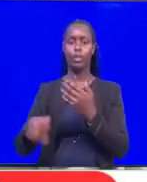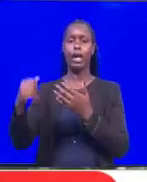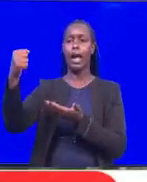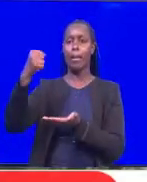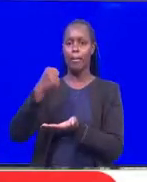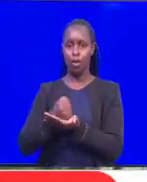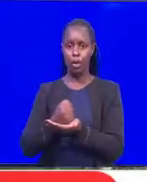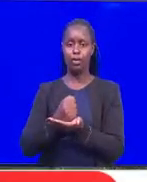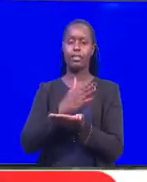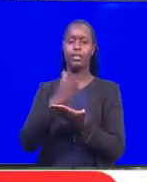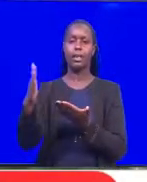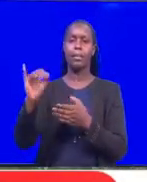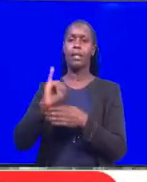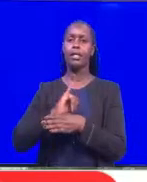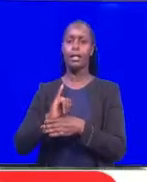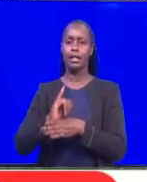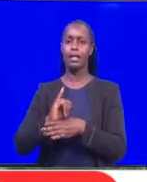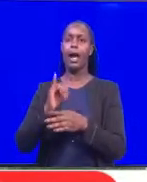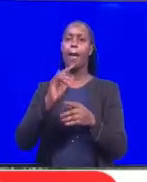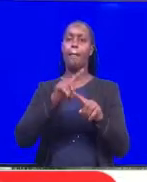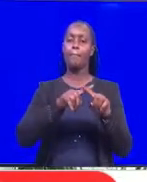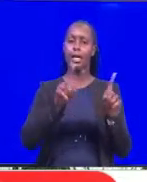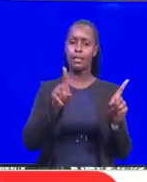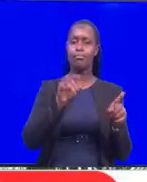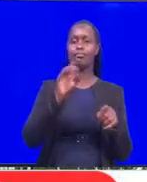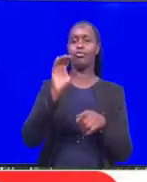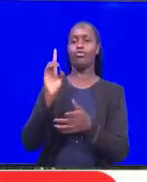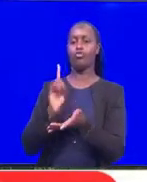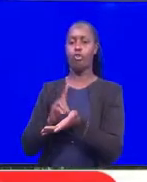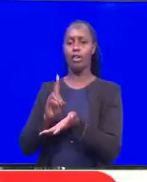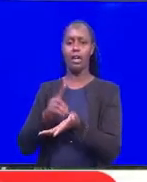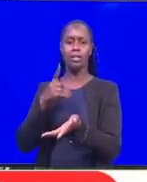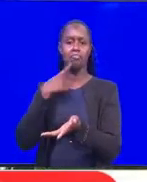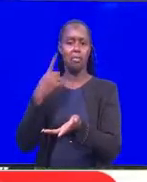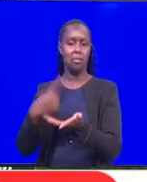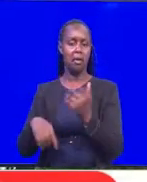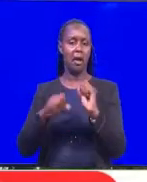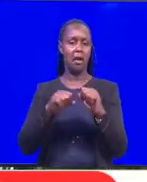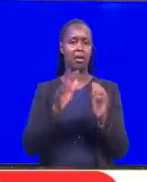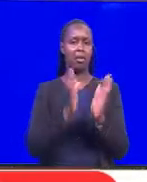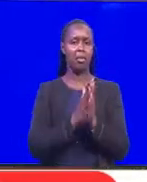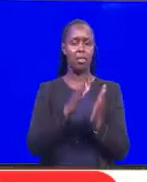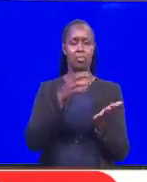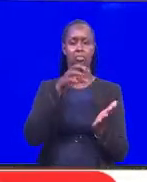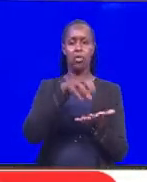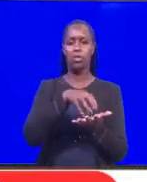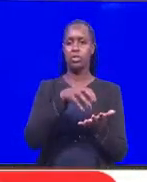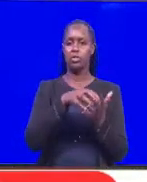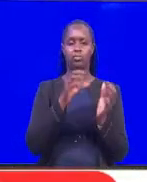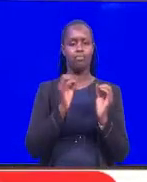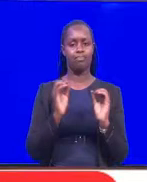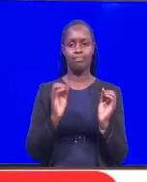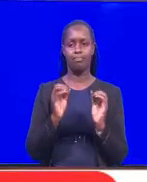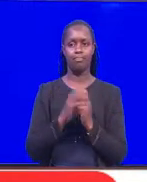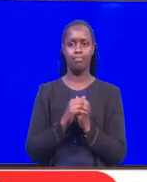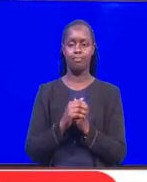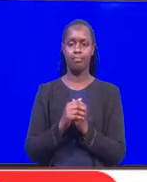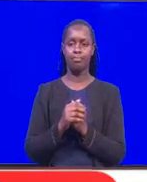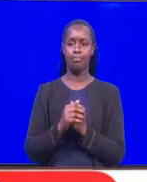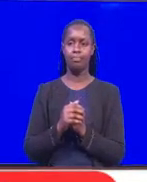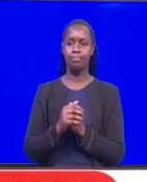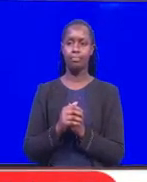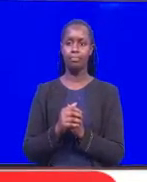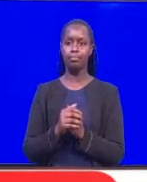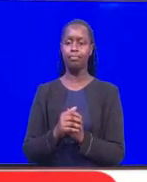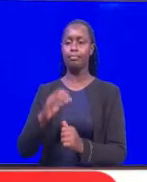union disagreeing with the terms. Paul Amunio, TV47, Mombasa. Now, Agriculture